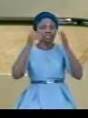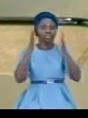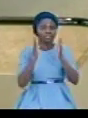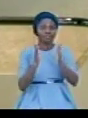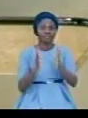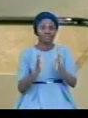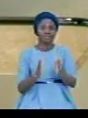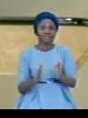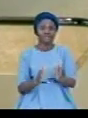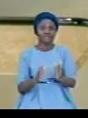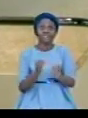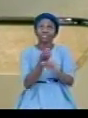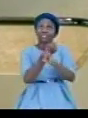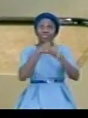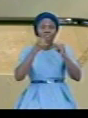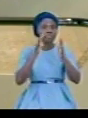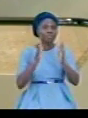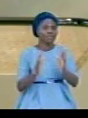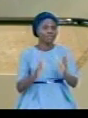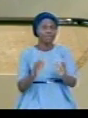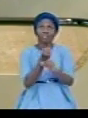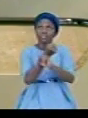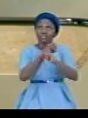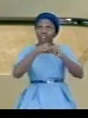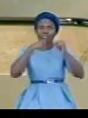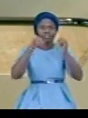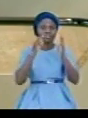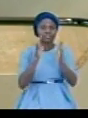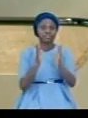Savior, Savior, Savior.